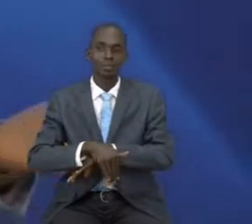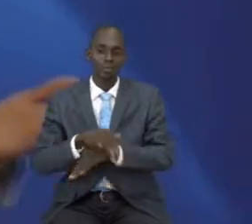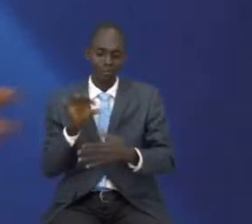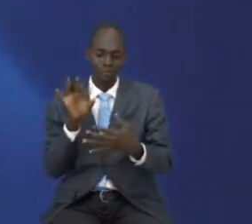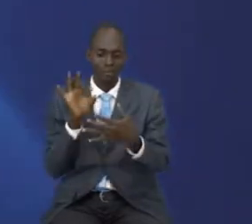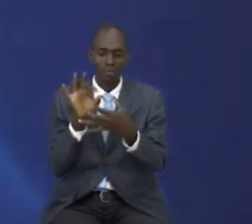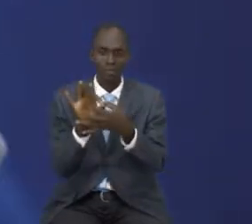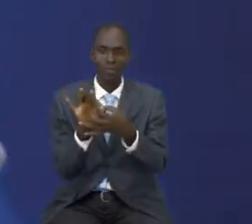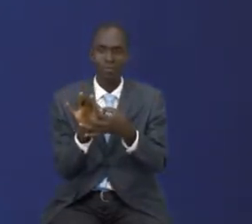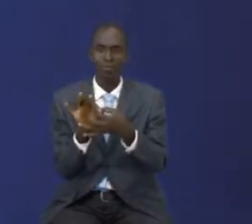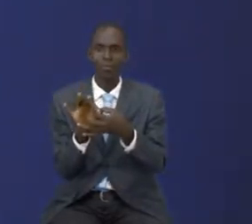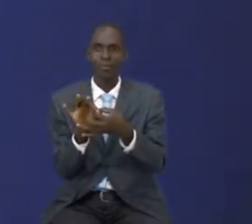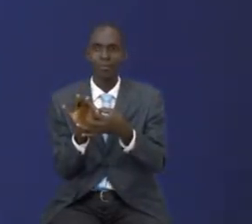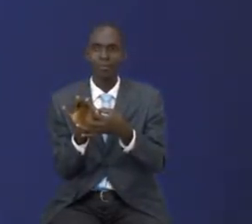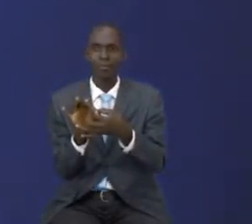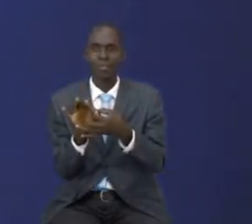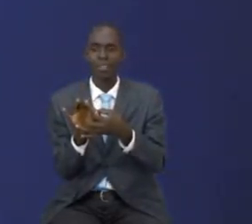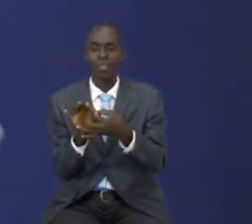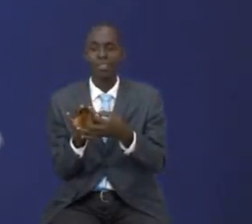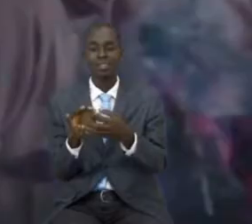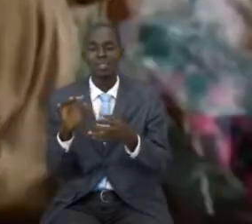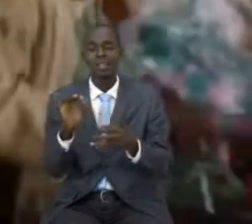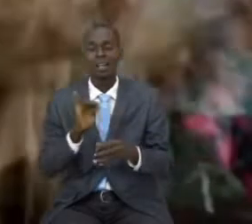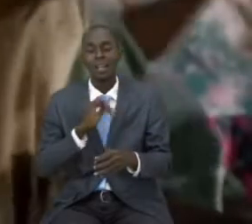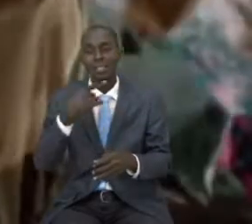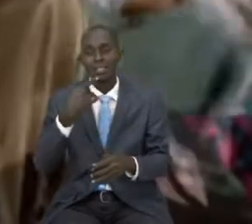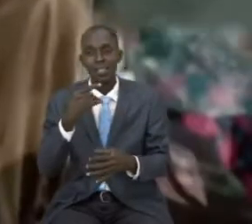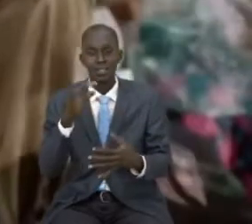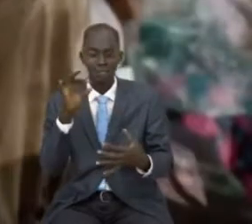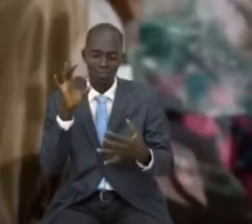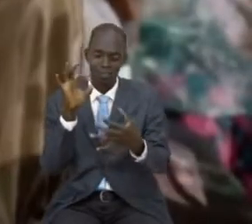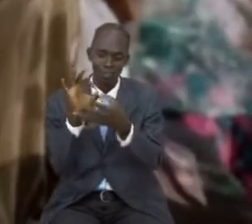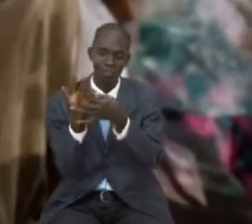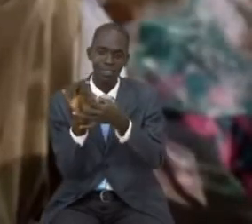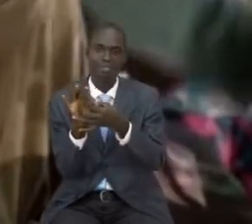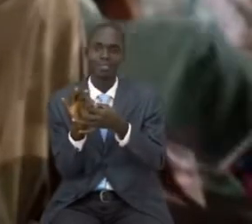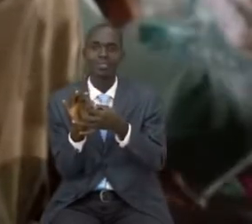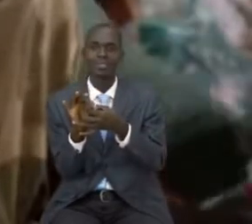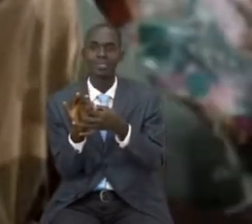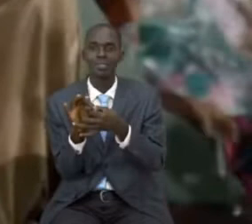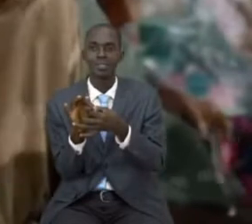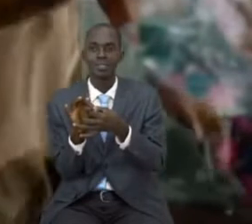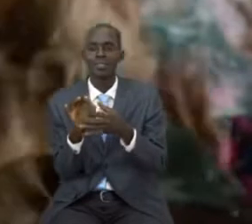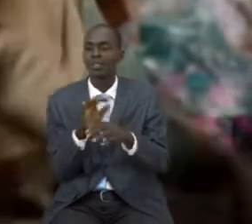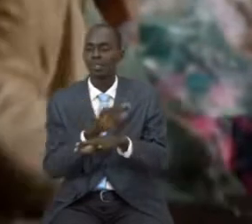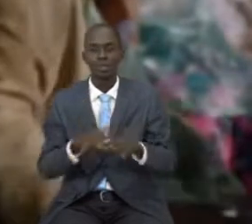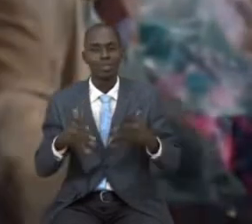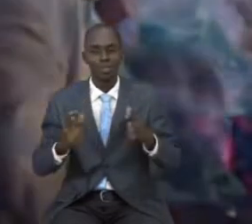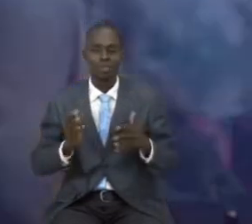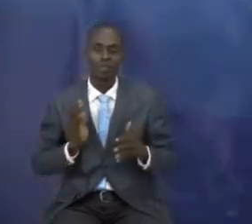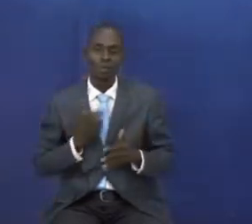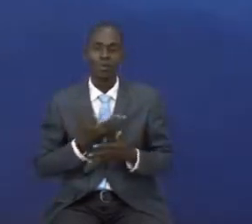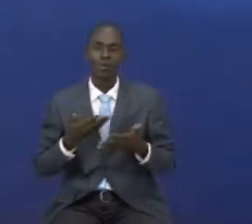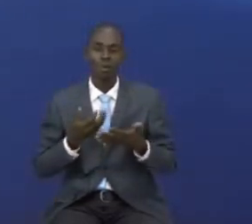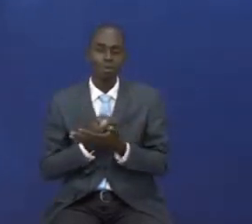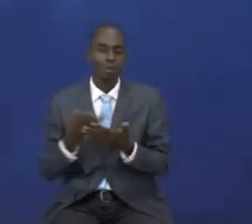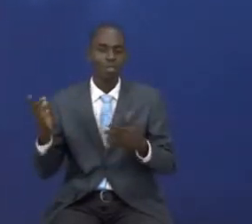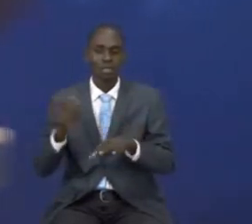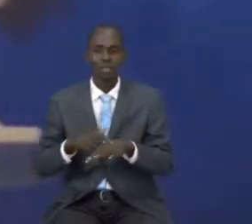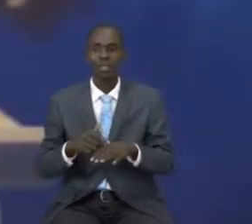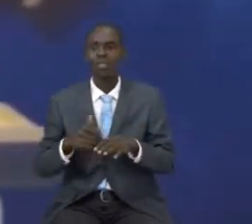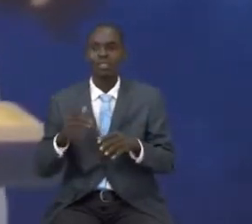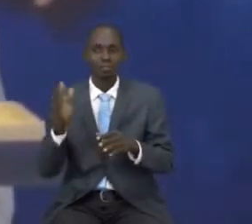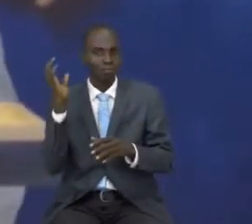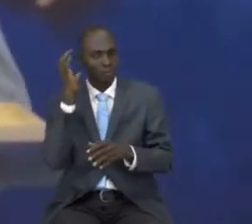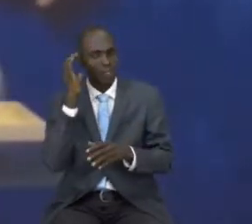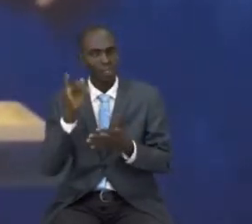Connection. I said connection. Don't let's waste time. Listen to the man all the